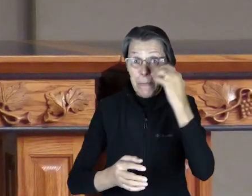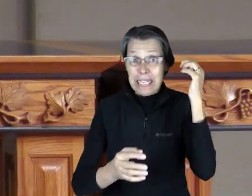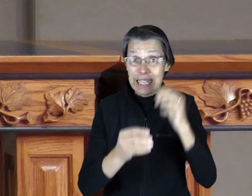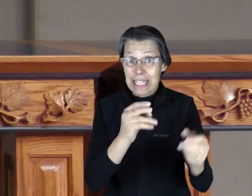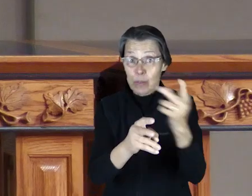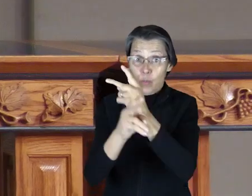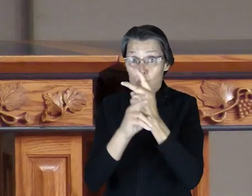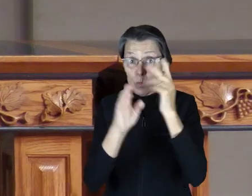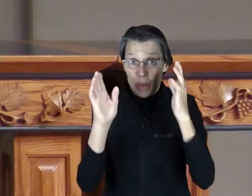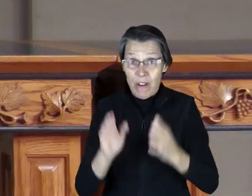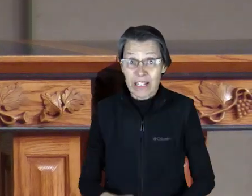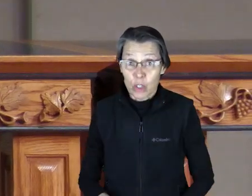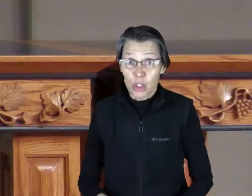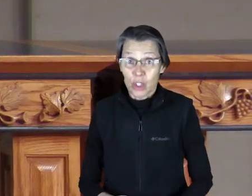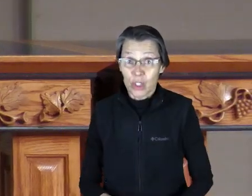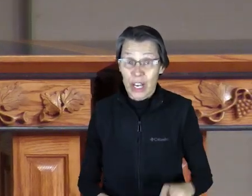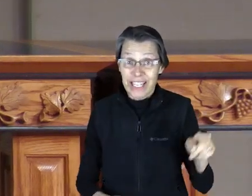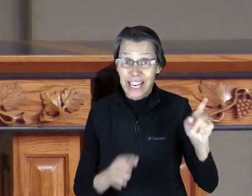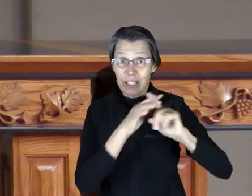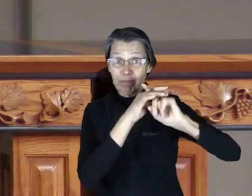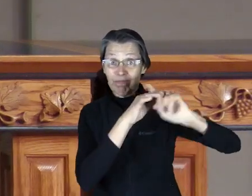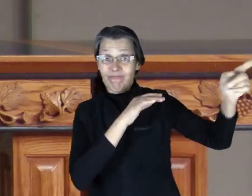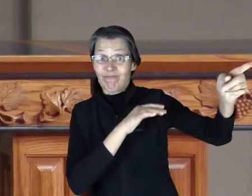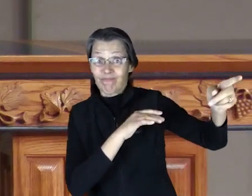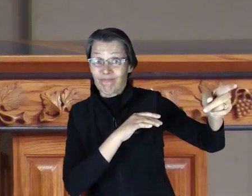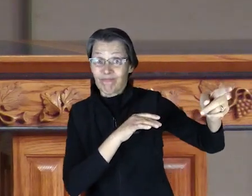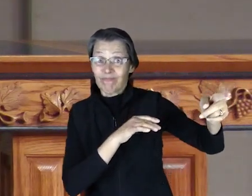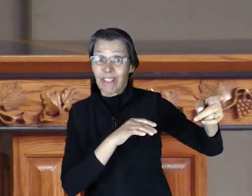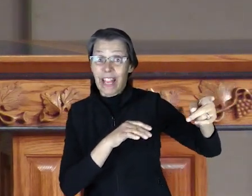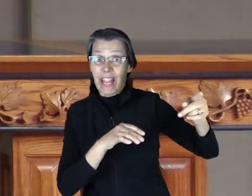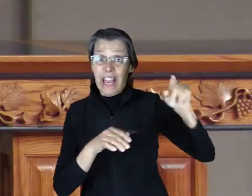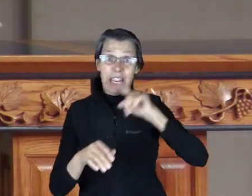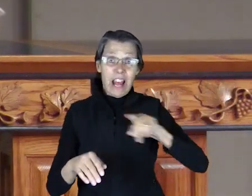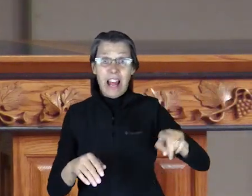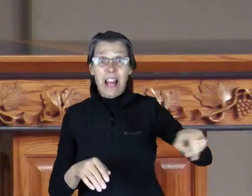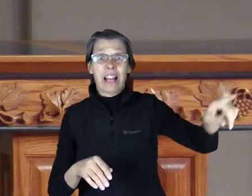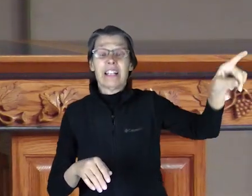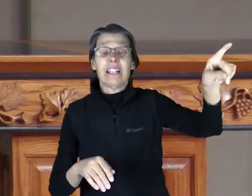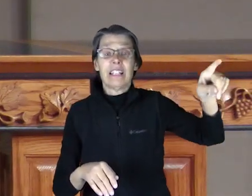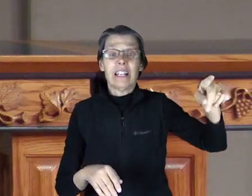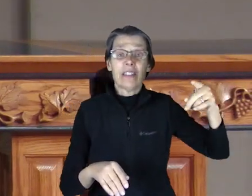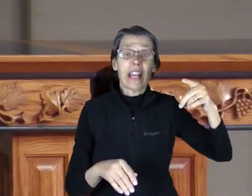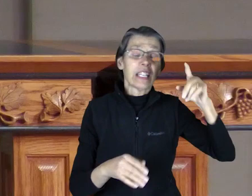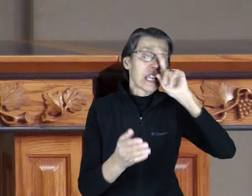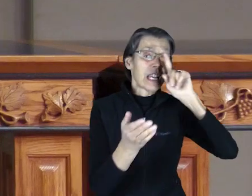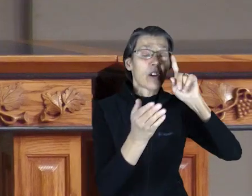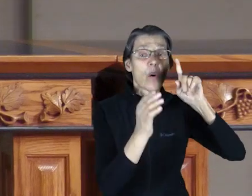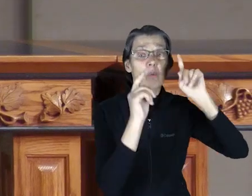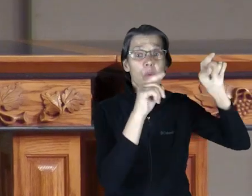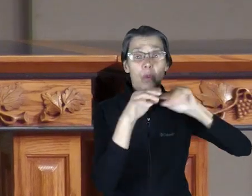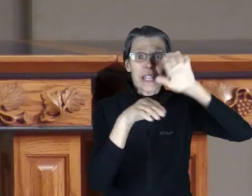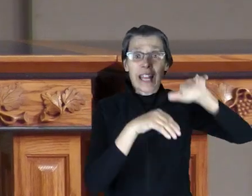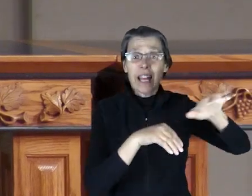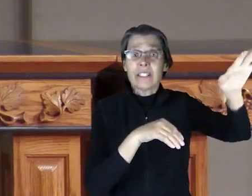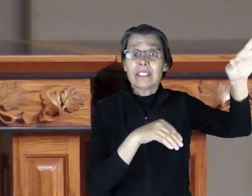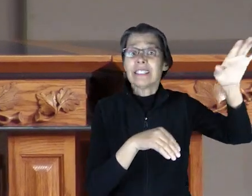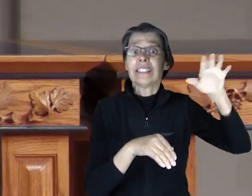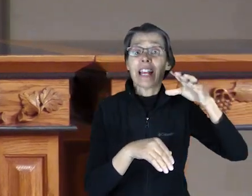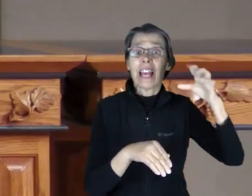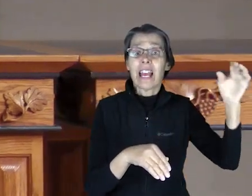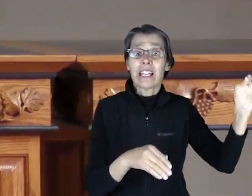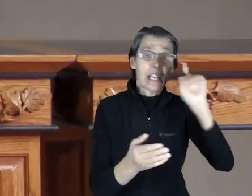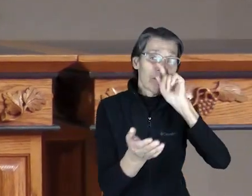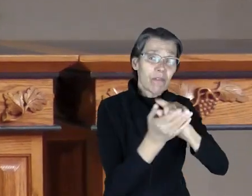him. And he finds his way into the hills and he falls in love and he gets married and he's working for his father-in-law Jethro and he's